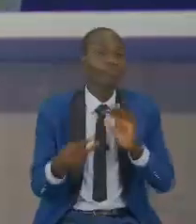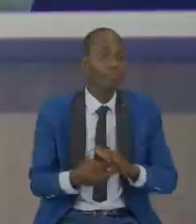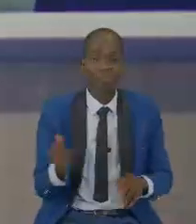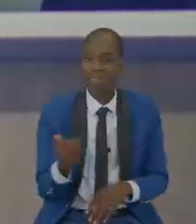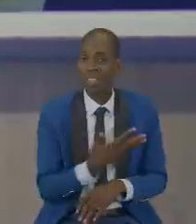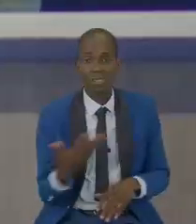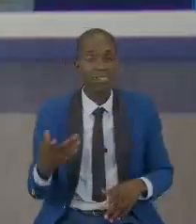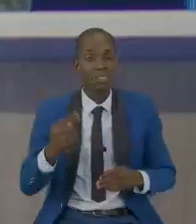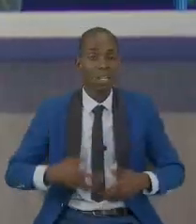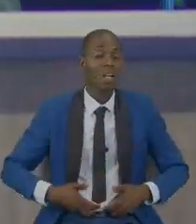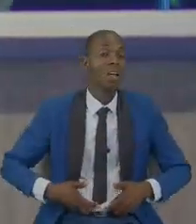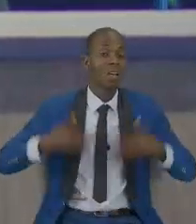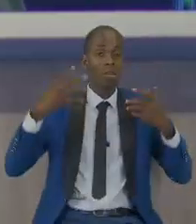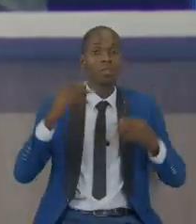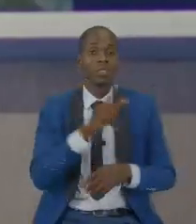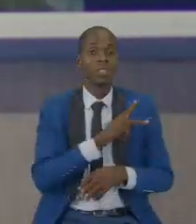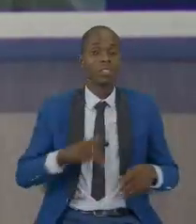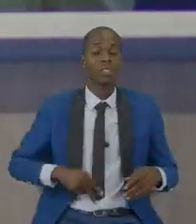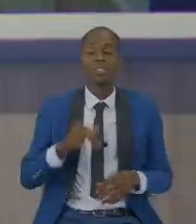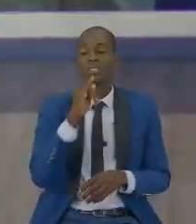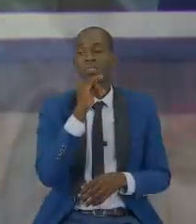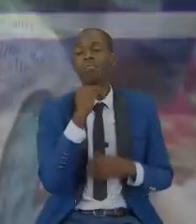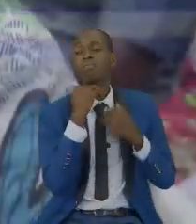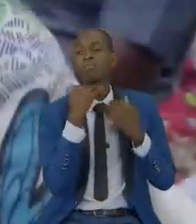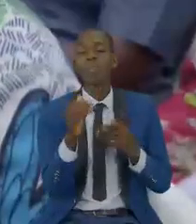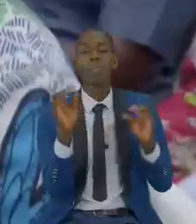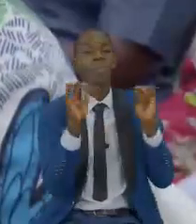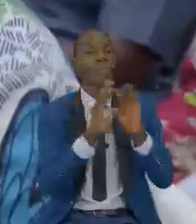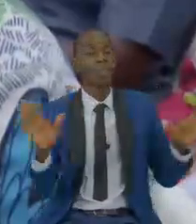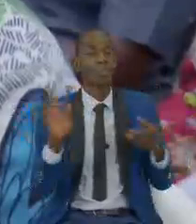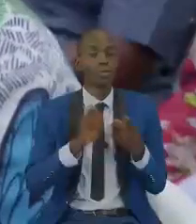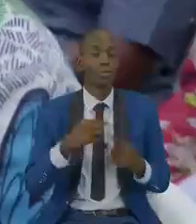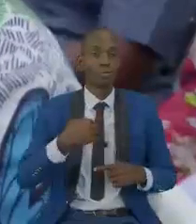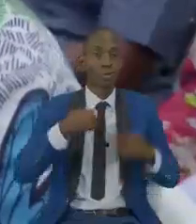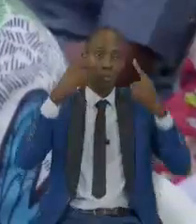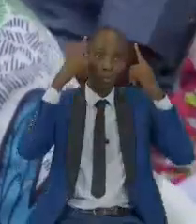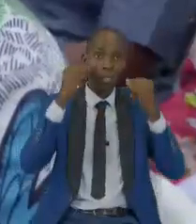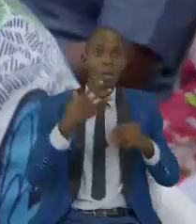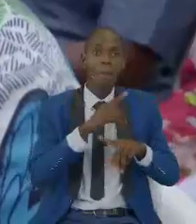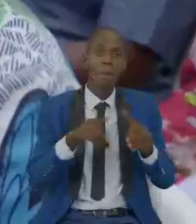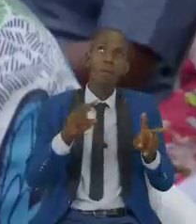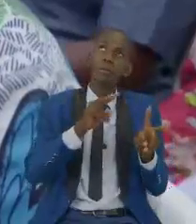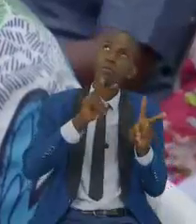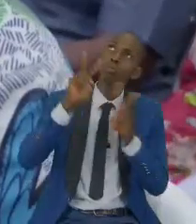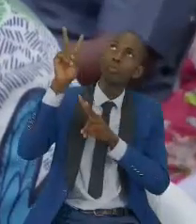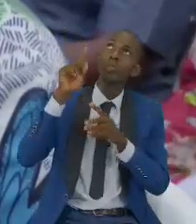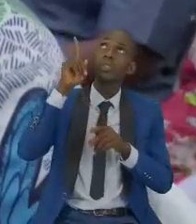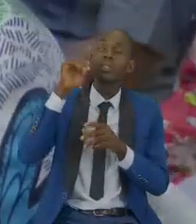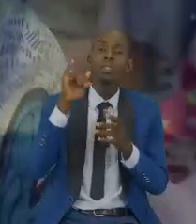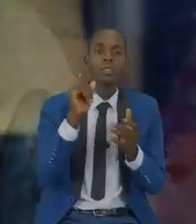was minimized in his life and to his view, for he endured as seeing him who